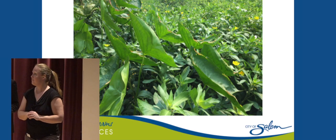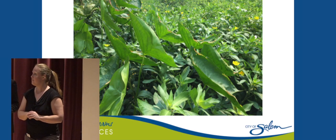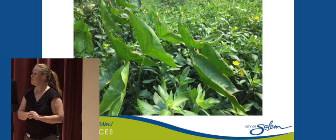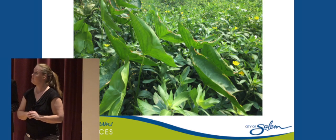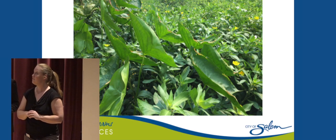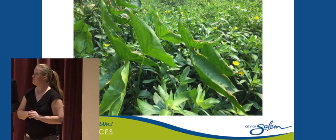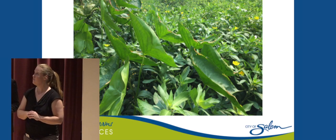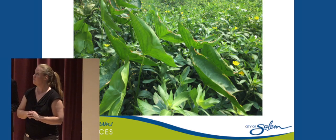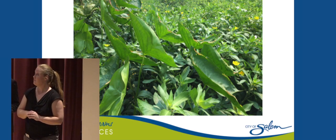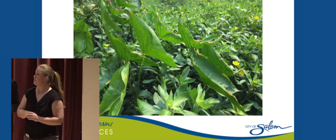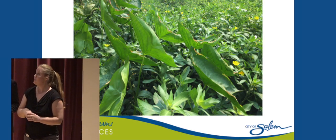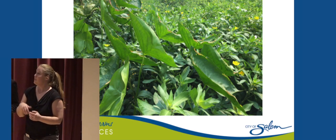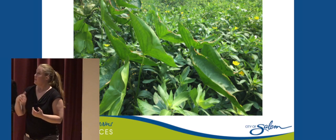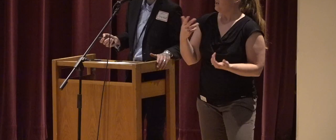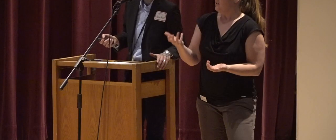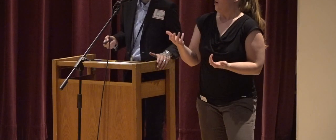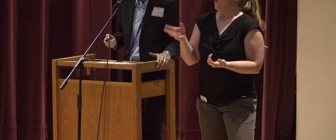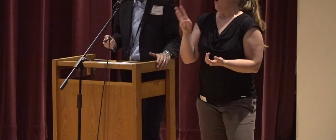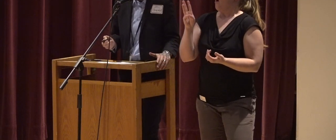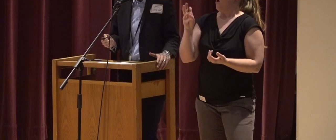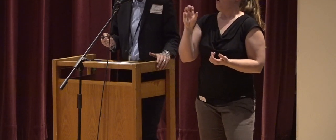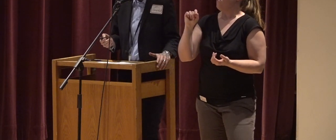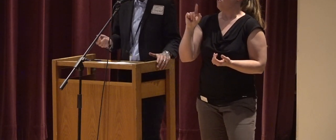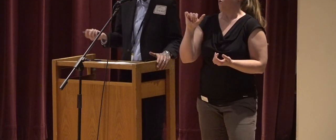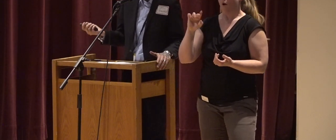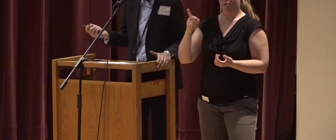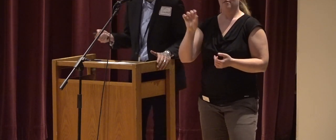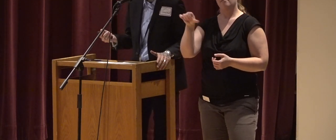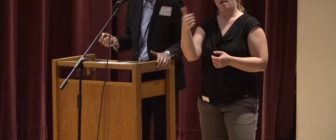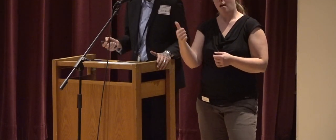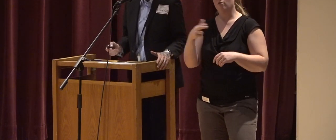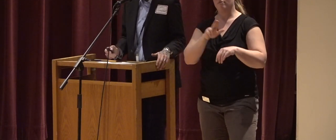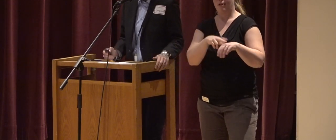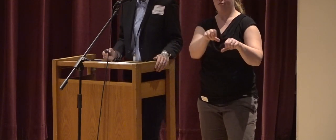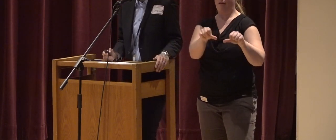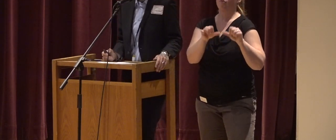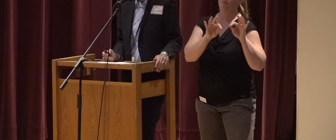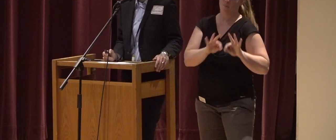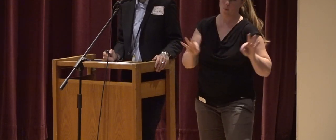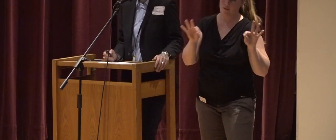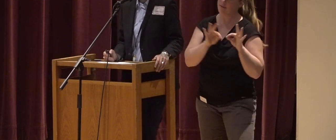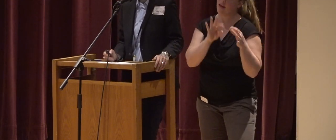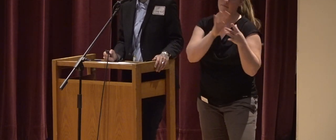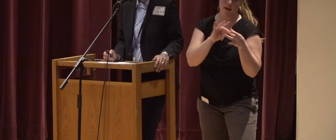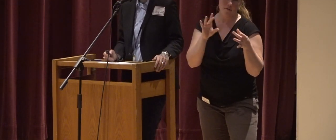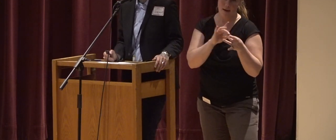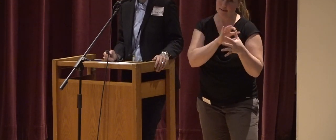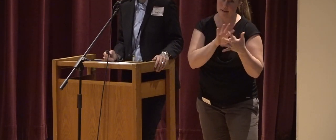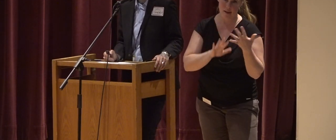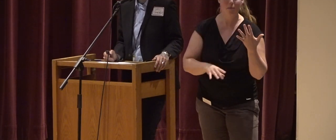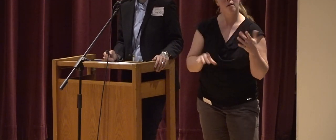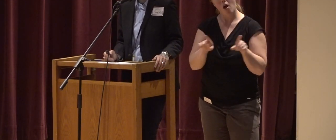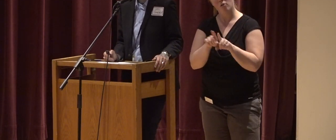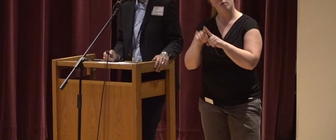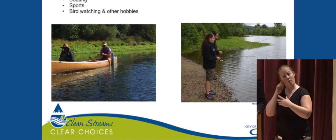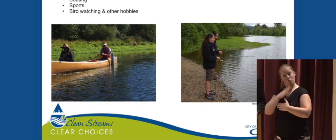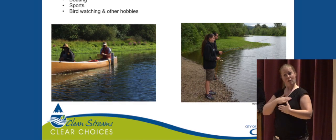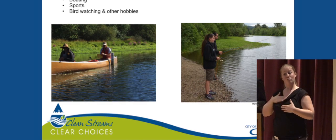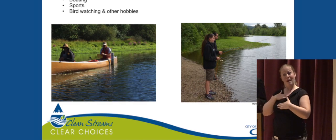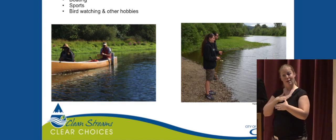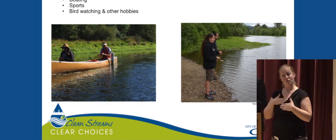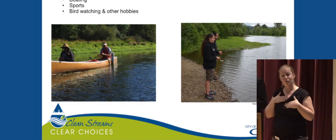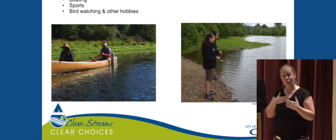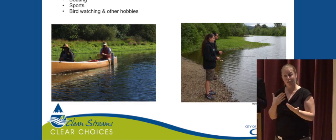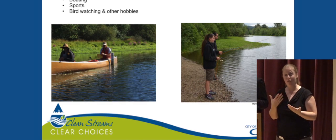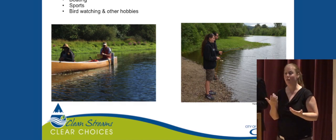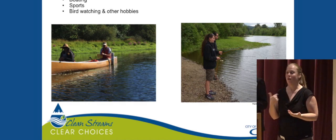Okay So wetlands and other natural areas are important Obviously like I've kind of alluded to For the recreational component We want We